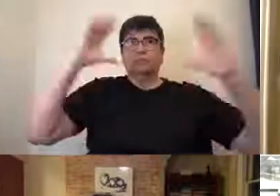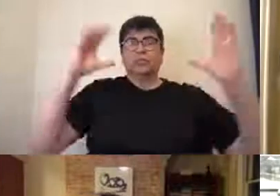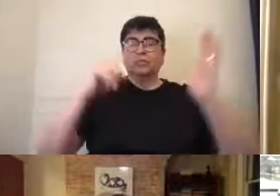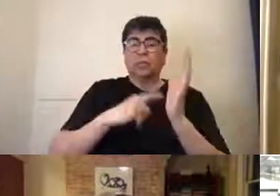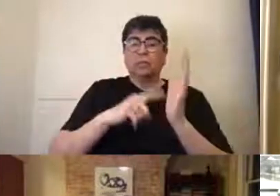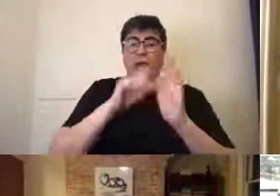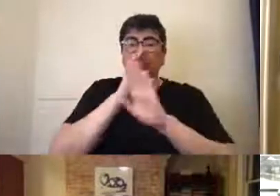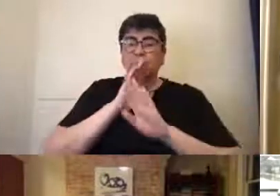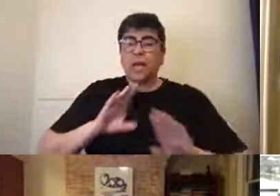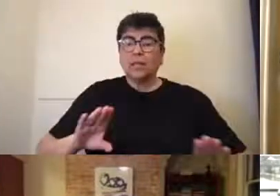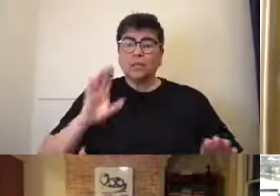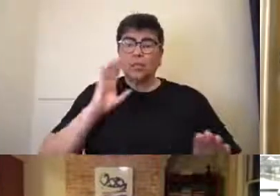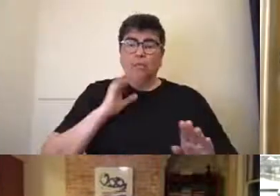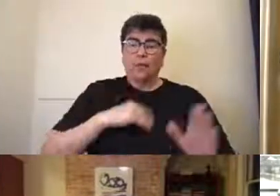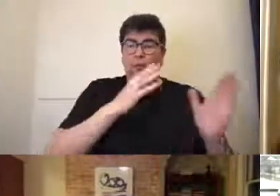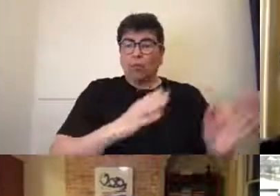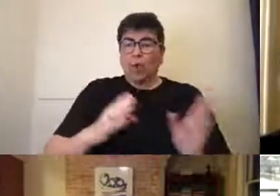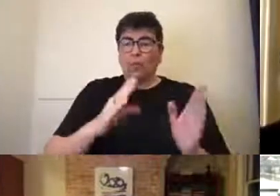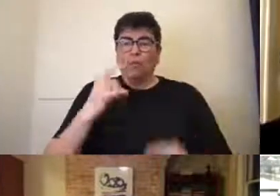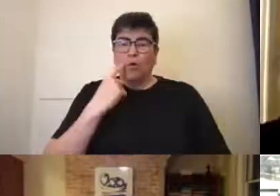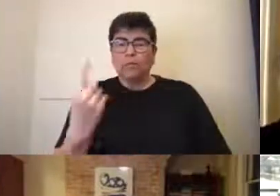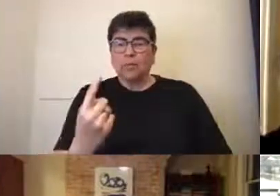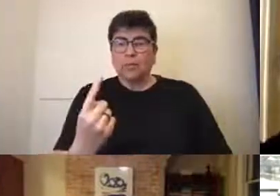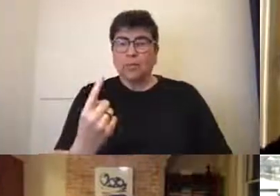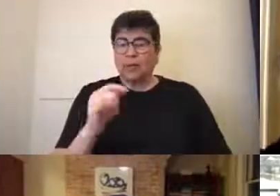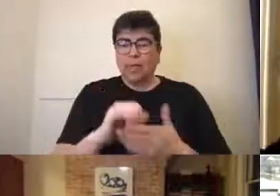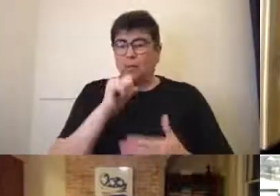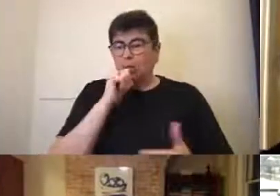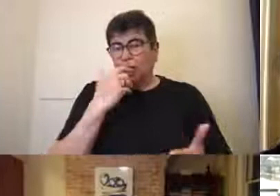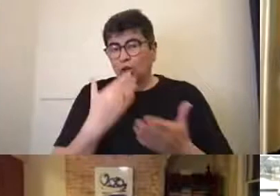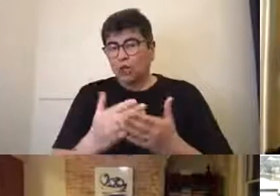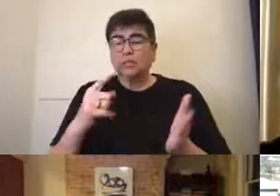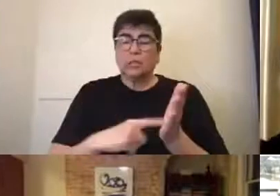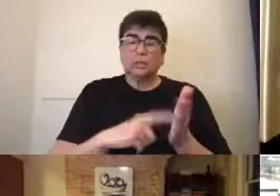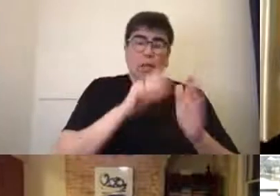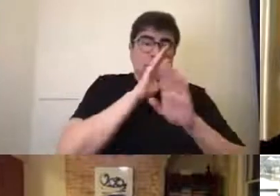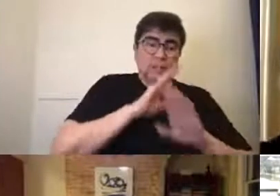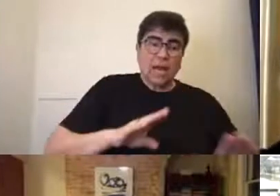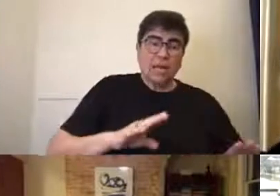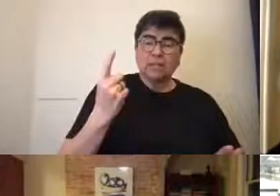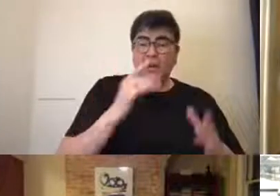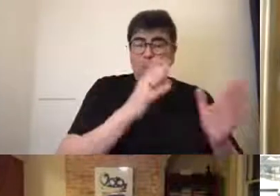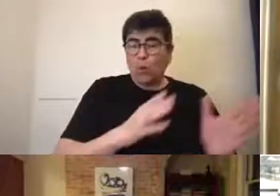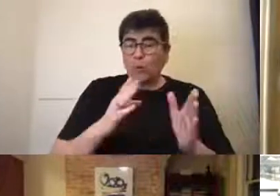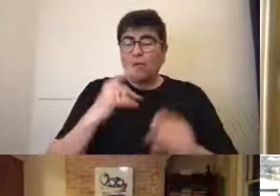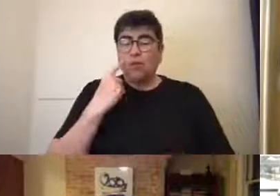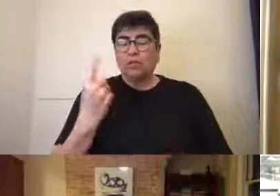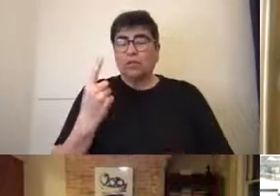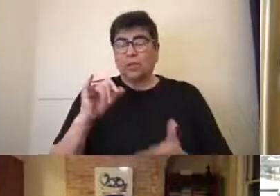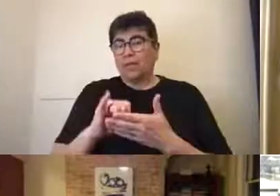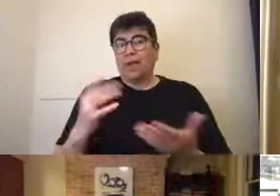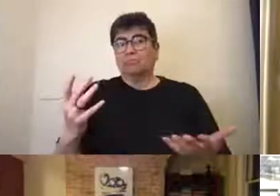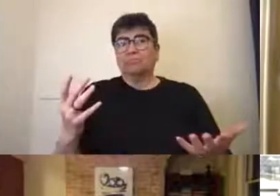would just be preparation for something that wasn't good. And sometimes the silence could be preparation for something that was